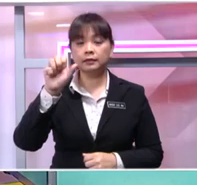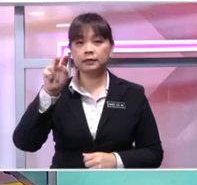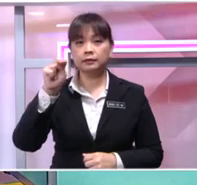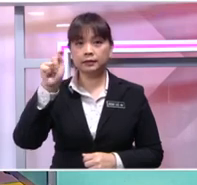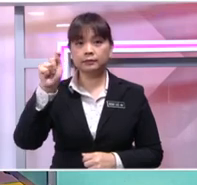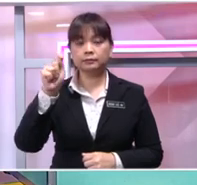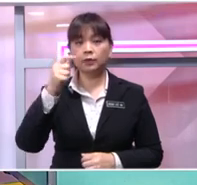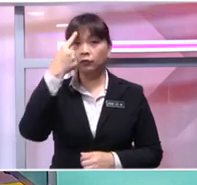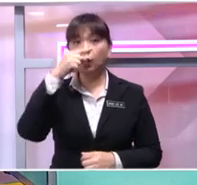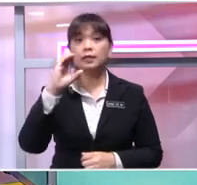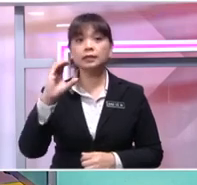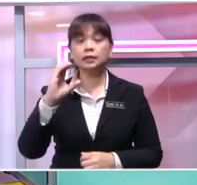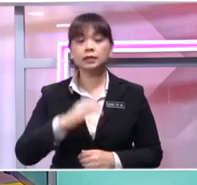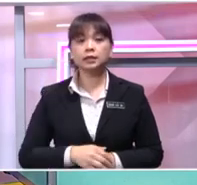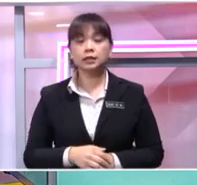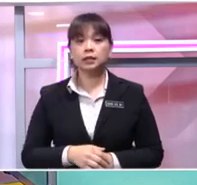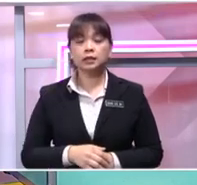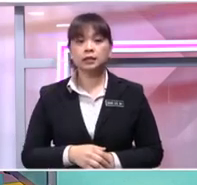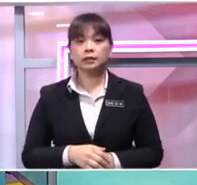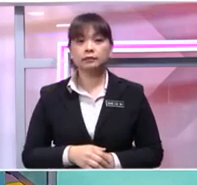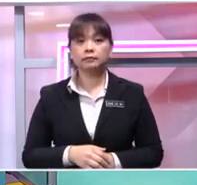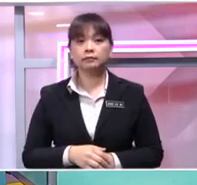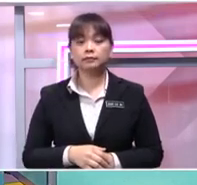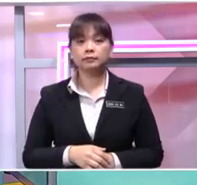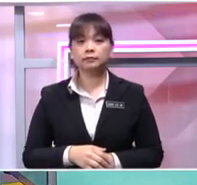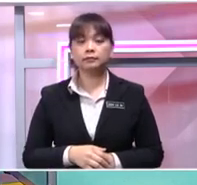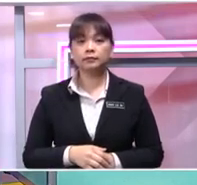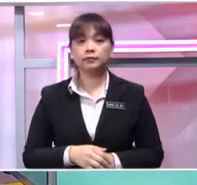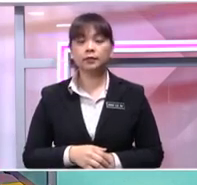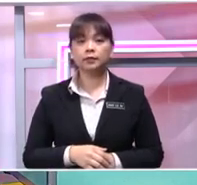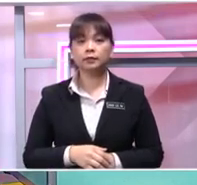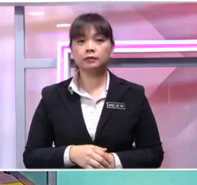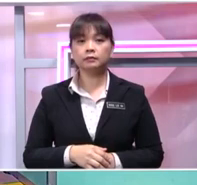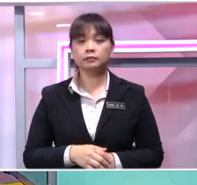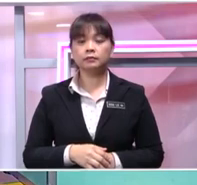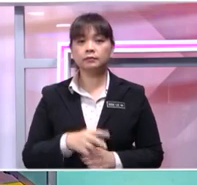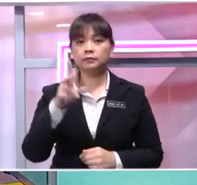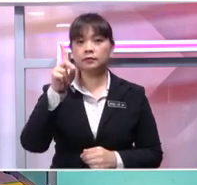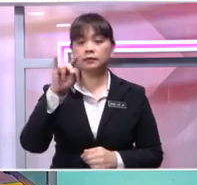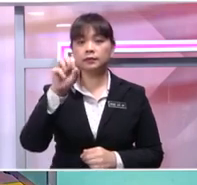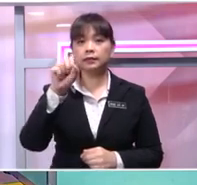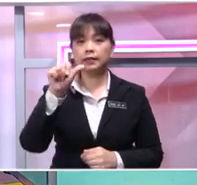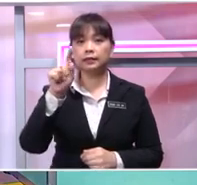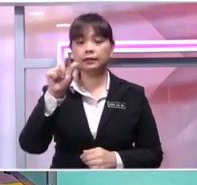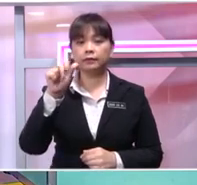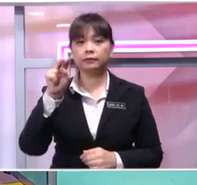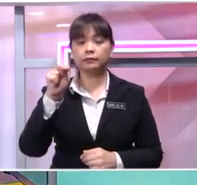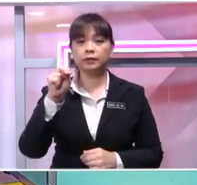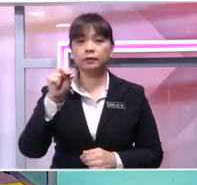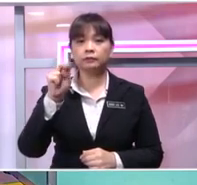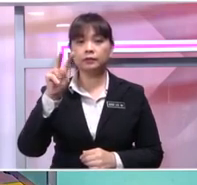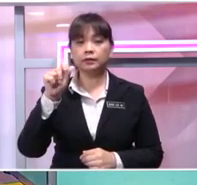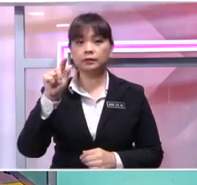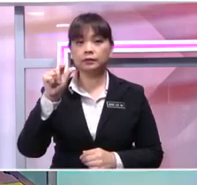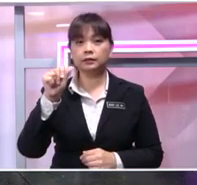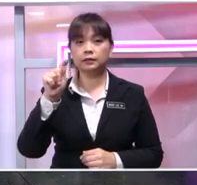Fazrina. All right. Yes. Disadvantage. And Hakimi, unpleasant. Correct. Both